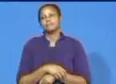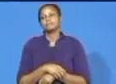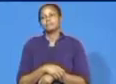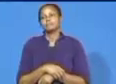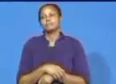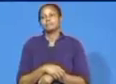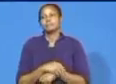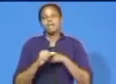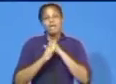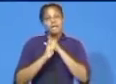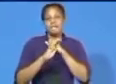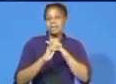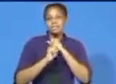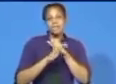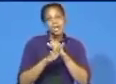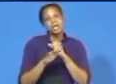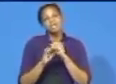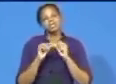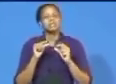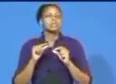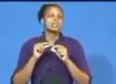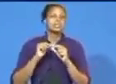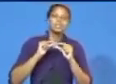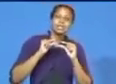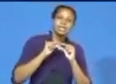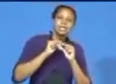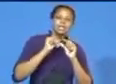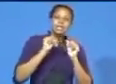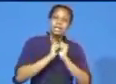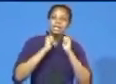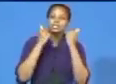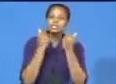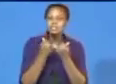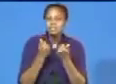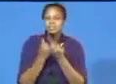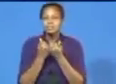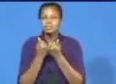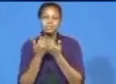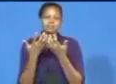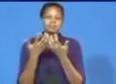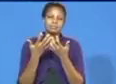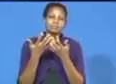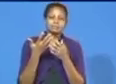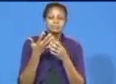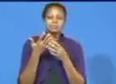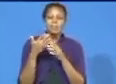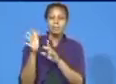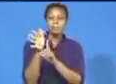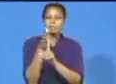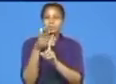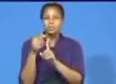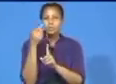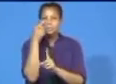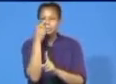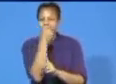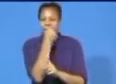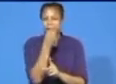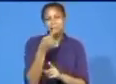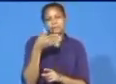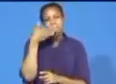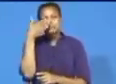The advertising agency appeal to our sense of sight, smell,